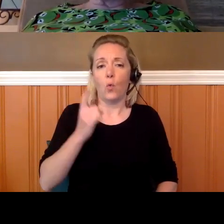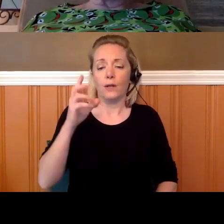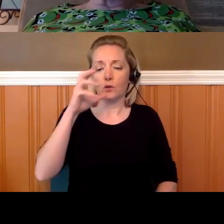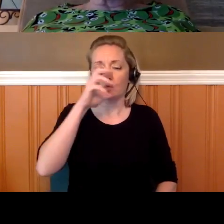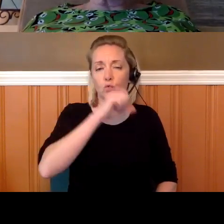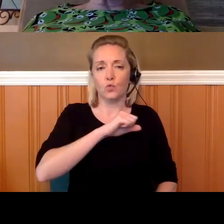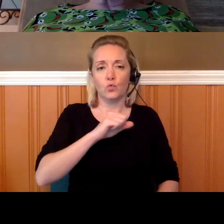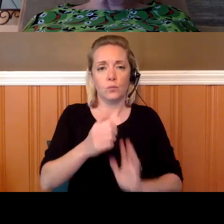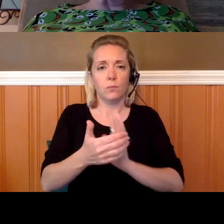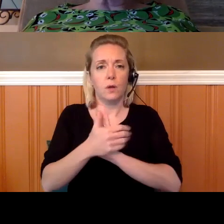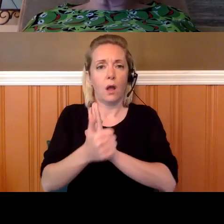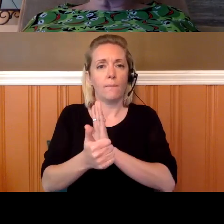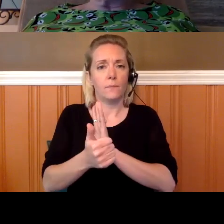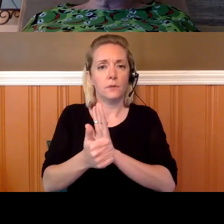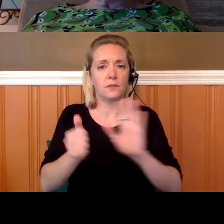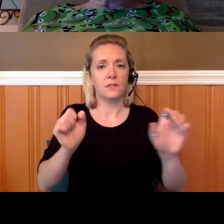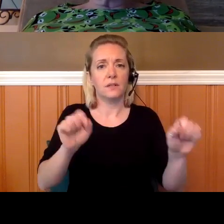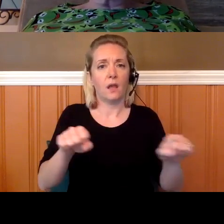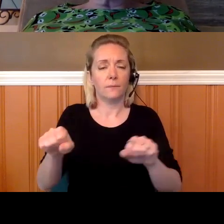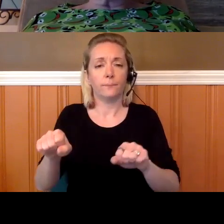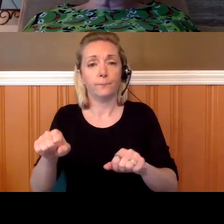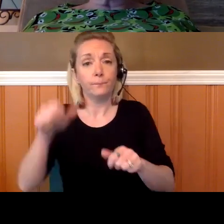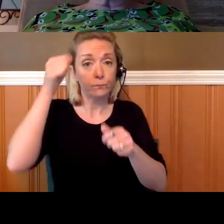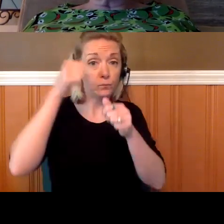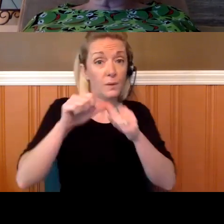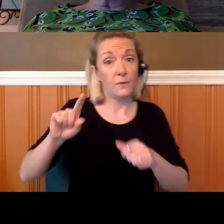Foley, who was looking for the picture of his cup.